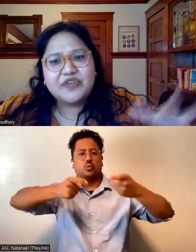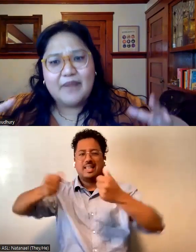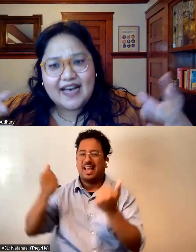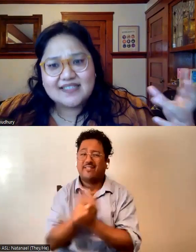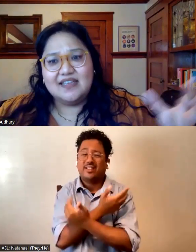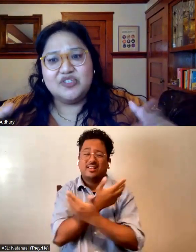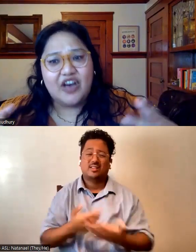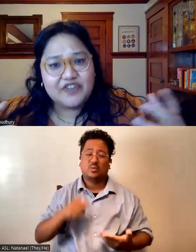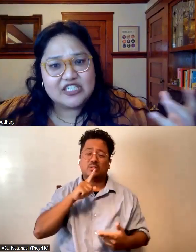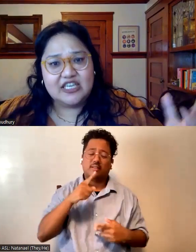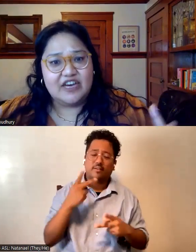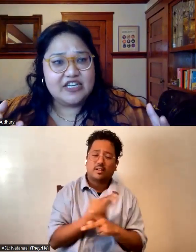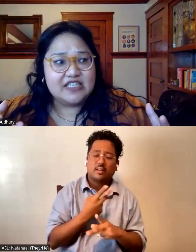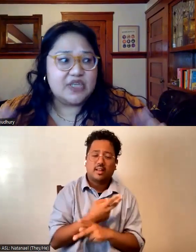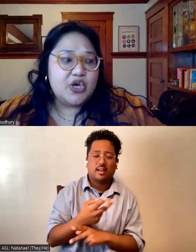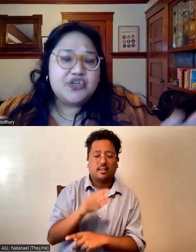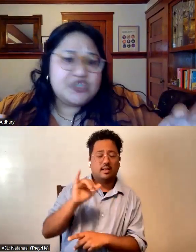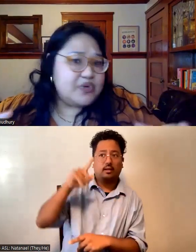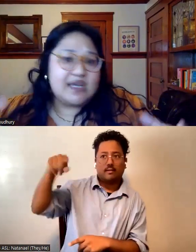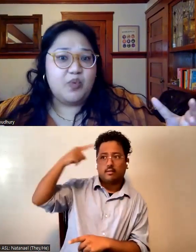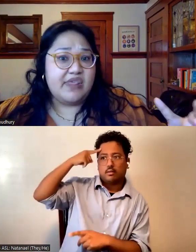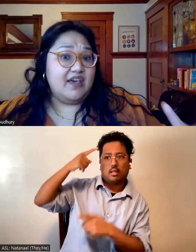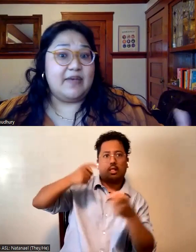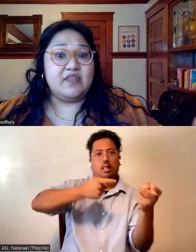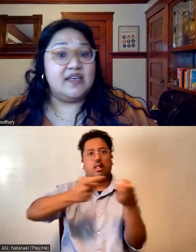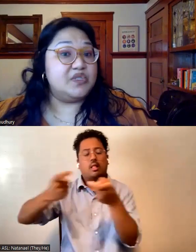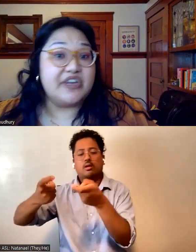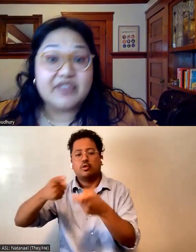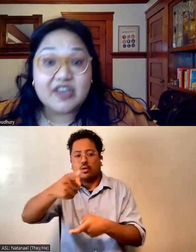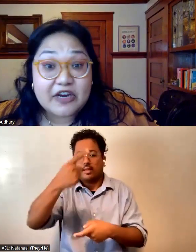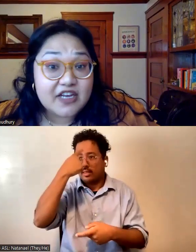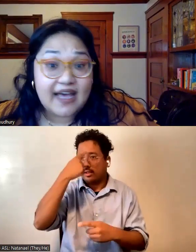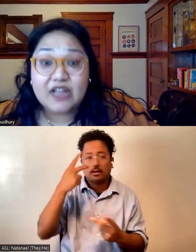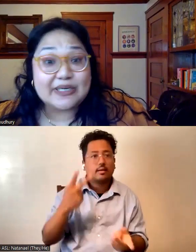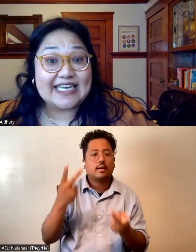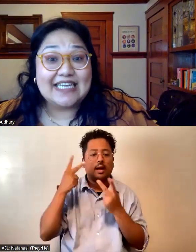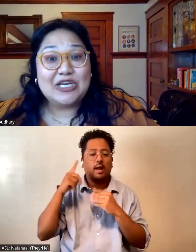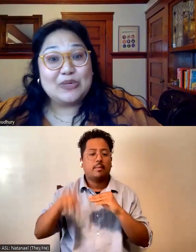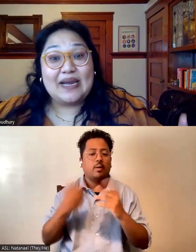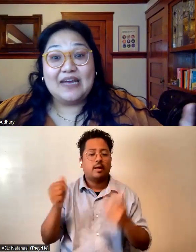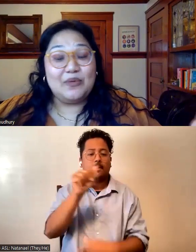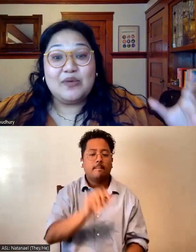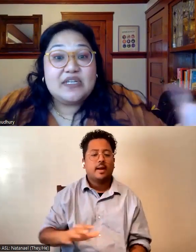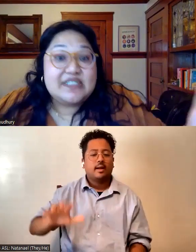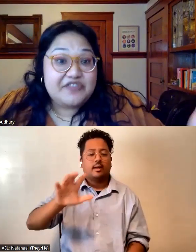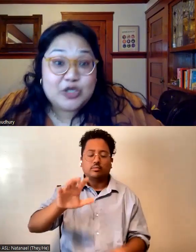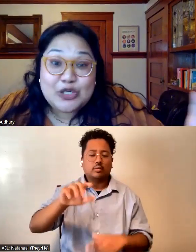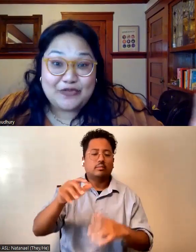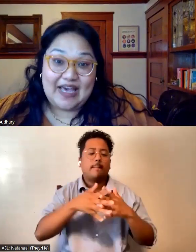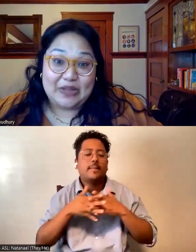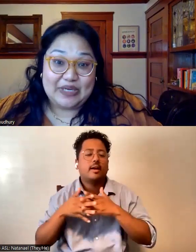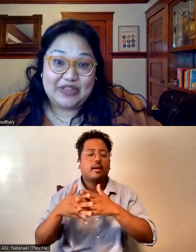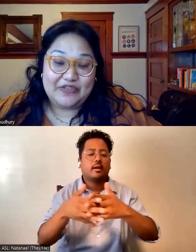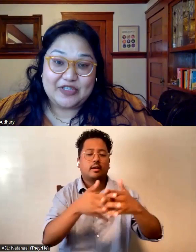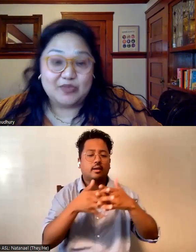question of capacity, sovereignty, governance shows up when we think about the history of the American calorie, right? Mm-hmm. What is the function of